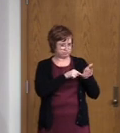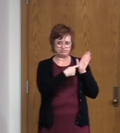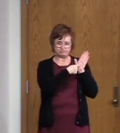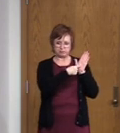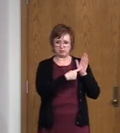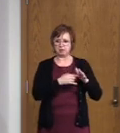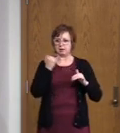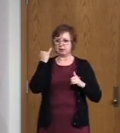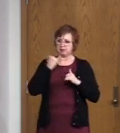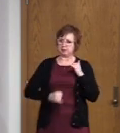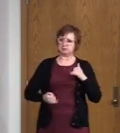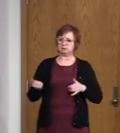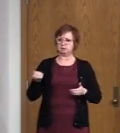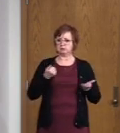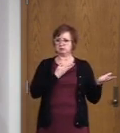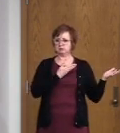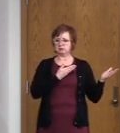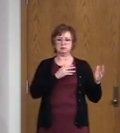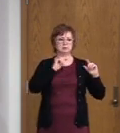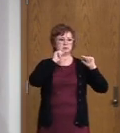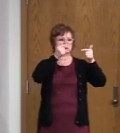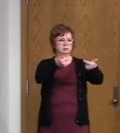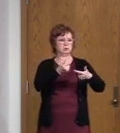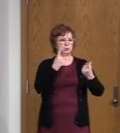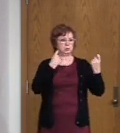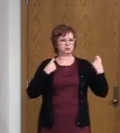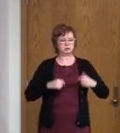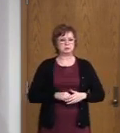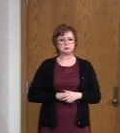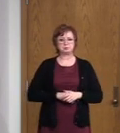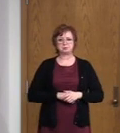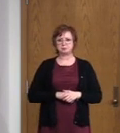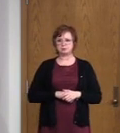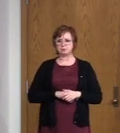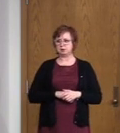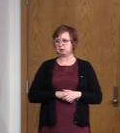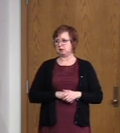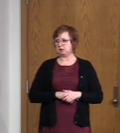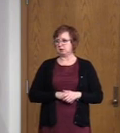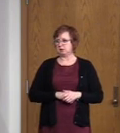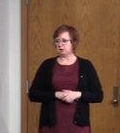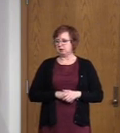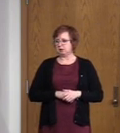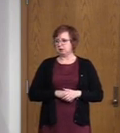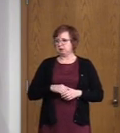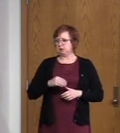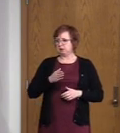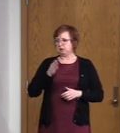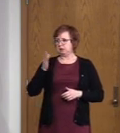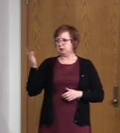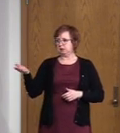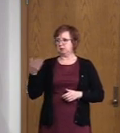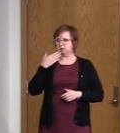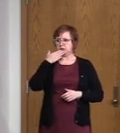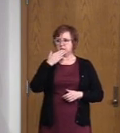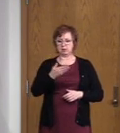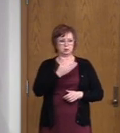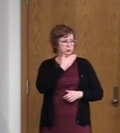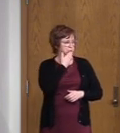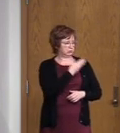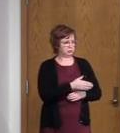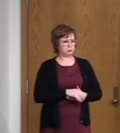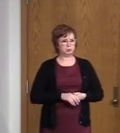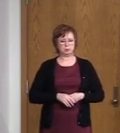And last but not least, I think we can open it up for questions if anybody has any questions about the plan. All right. Thank you, Scott, and thank you,